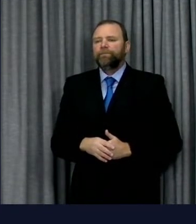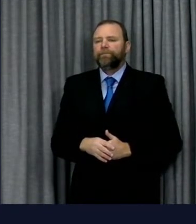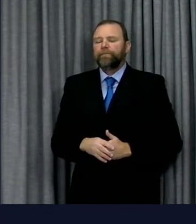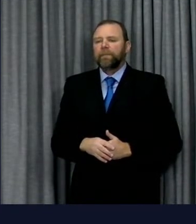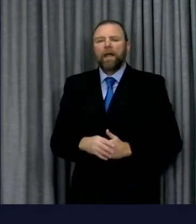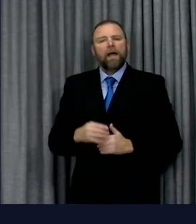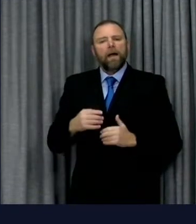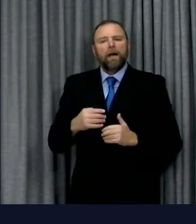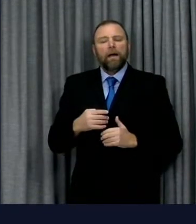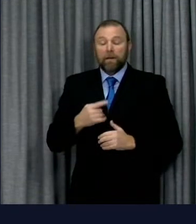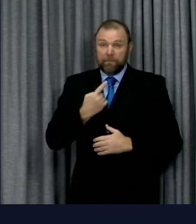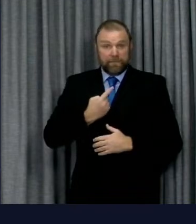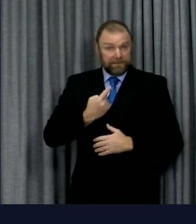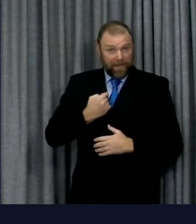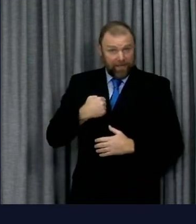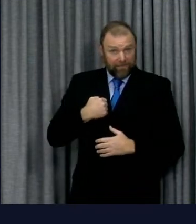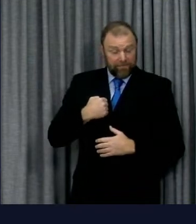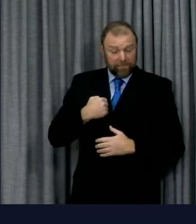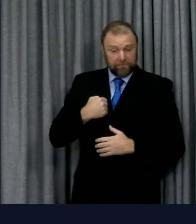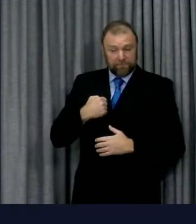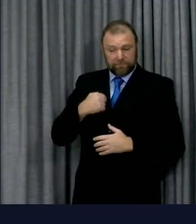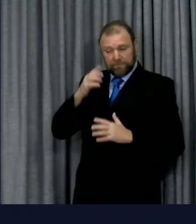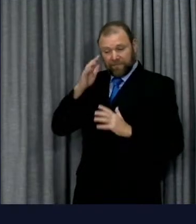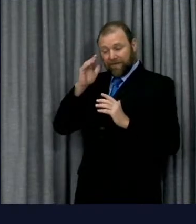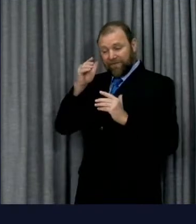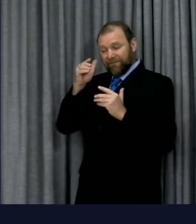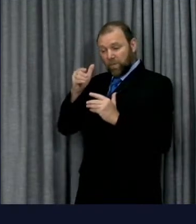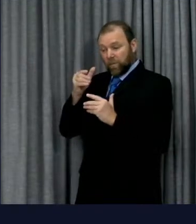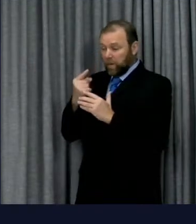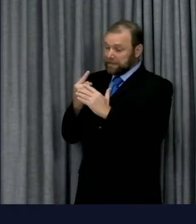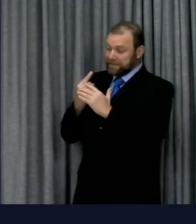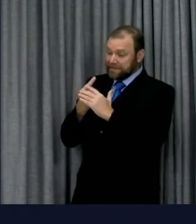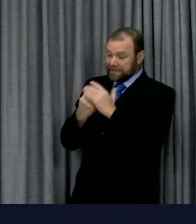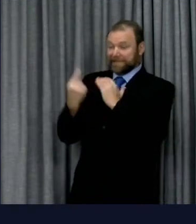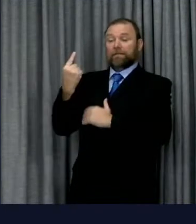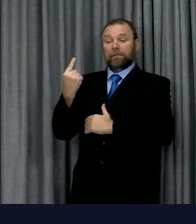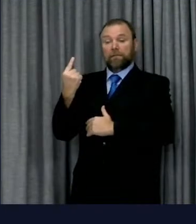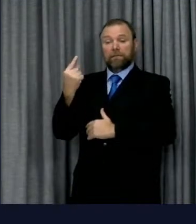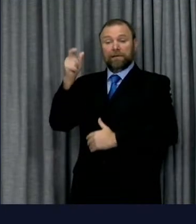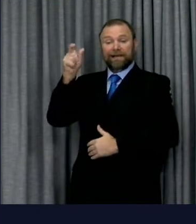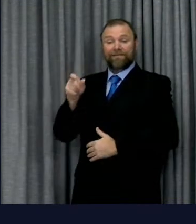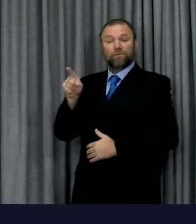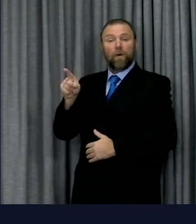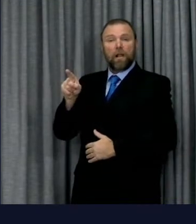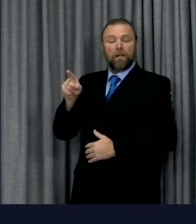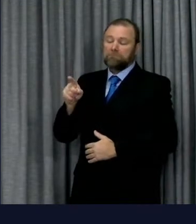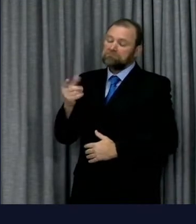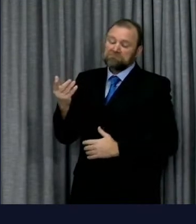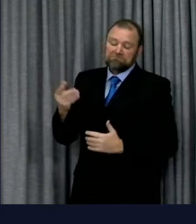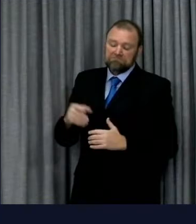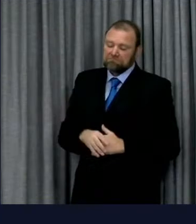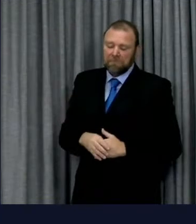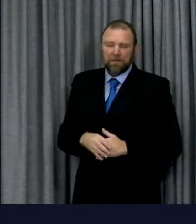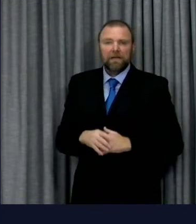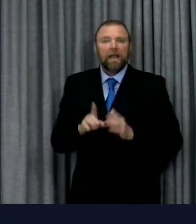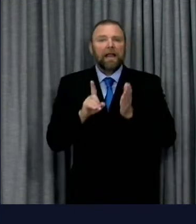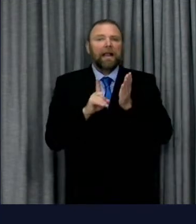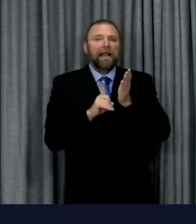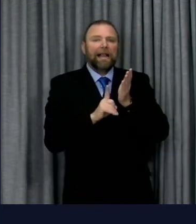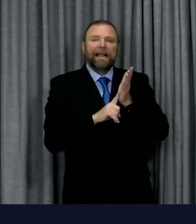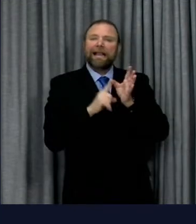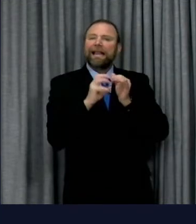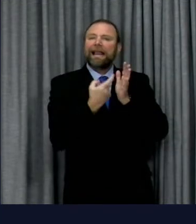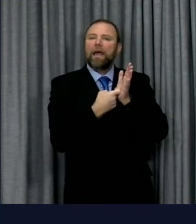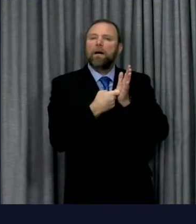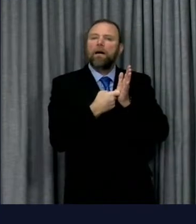don't focus myself on the fate of a single individual, because the Labour Party, my party's position on that,